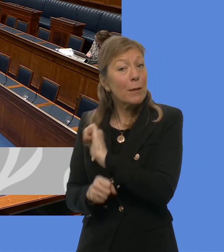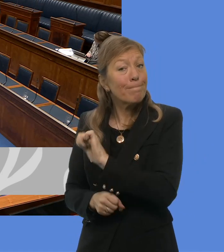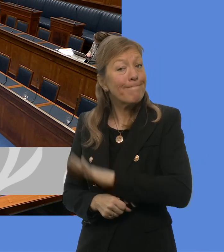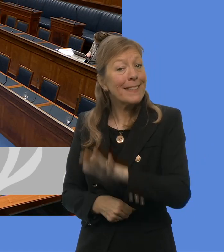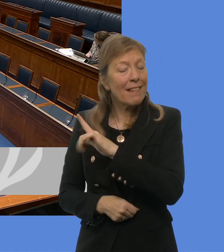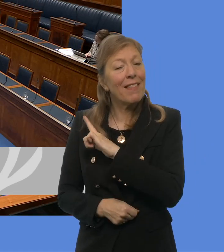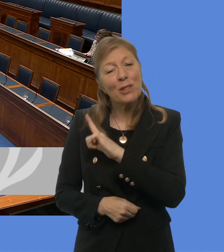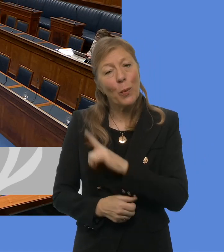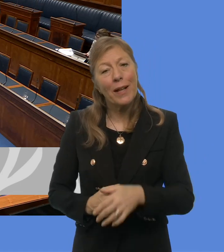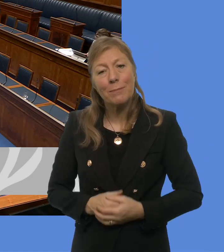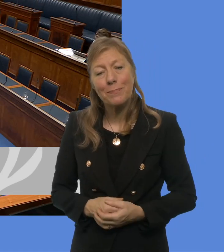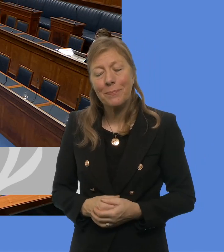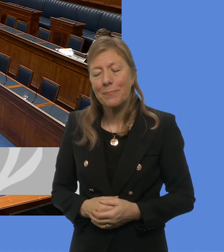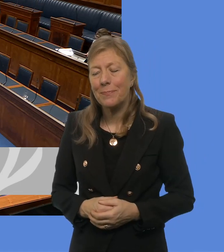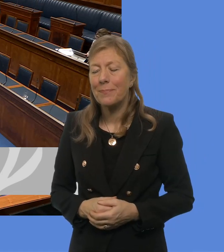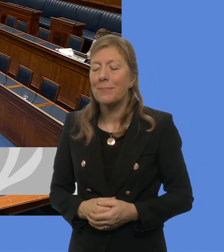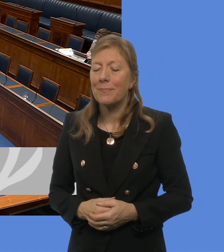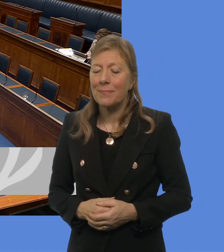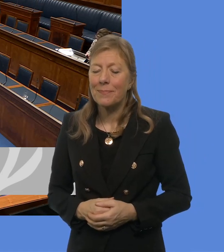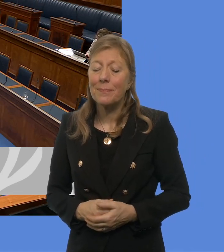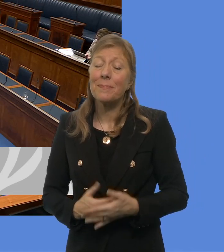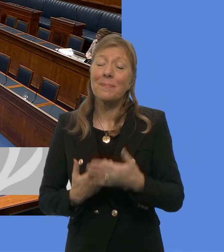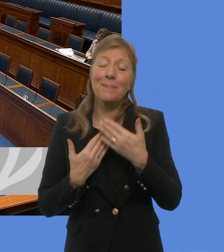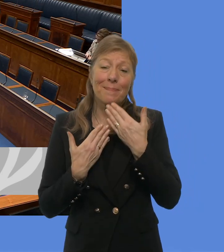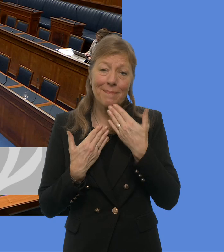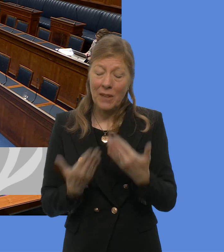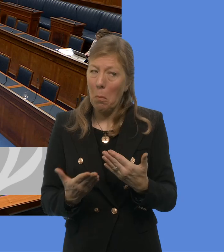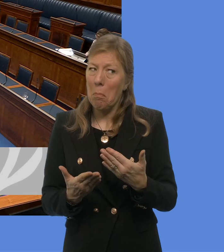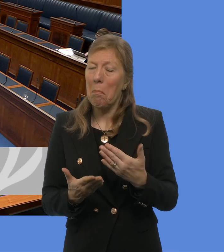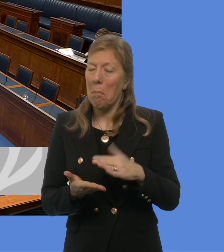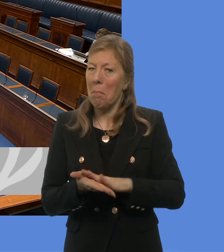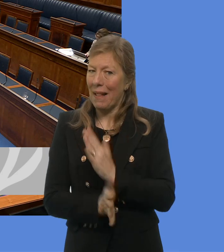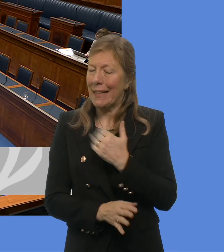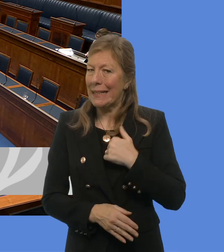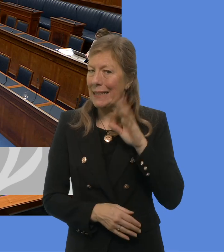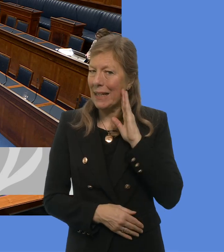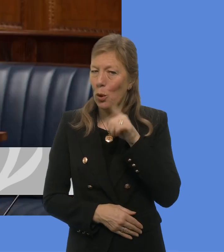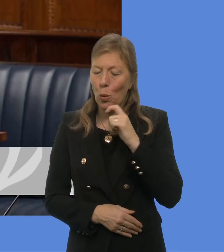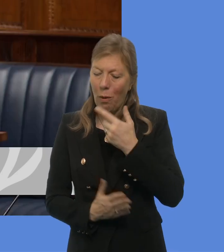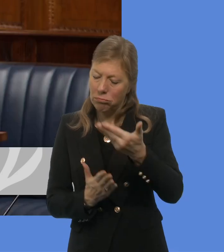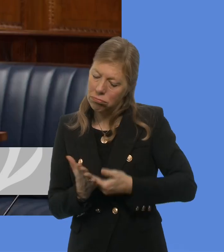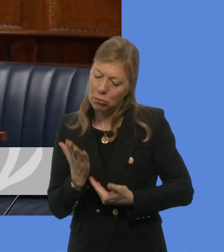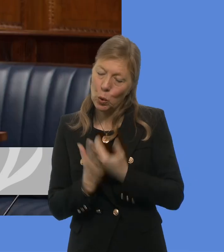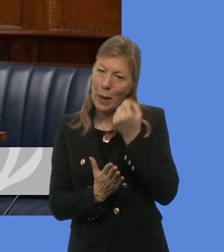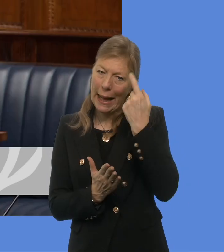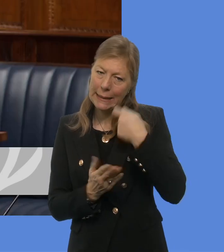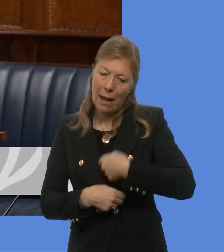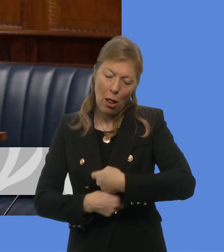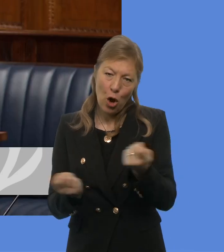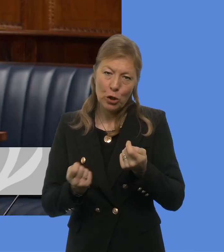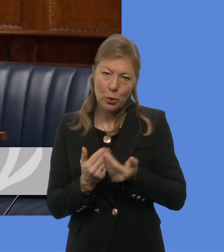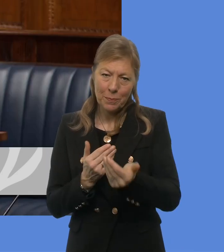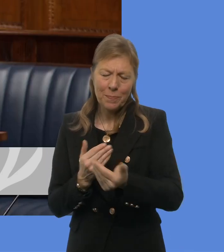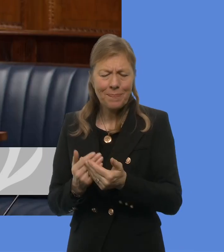you, Mr. Speaker, and thank you, Ministers. I'm delighted to hear that the consultation has been launched, and the quicker we can get this sorted, the better. I'm just wondering what engagement you've had with DWP